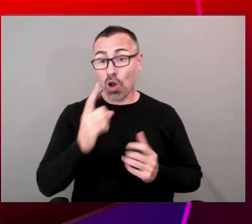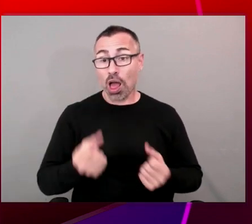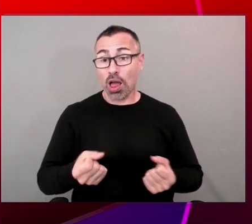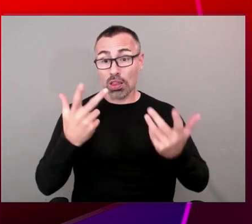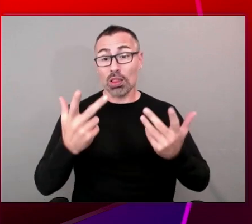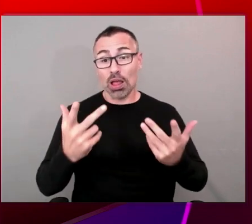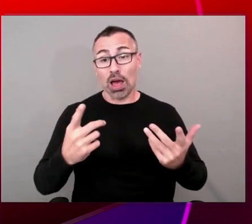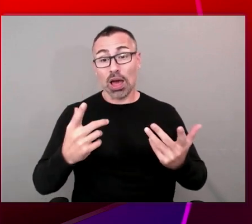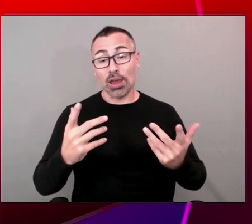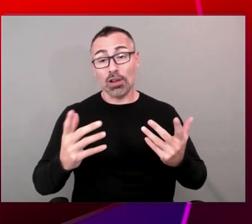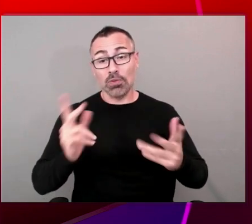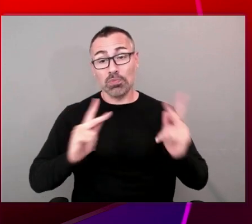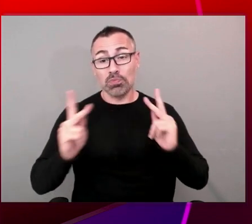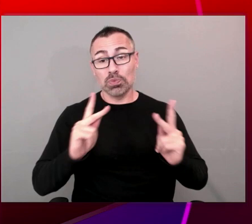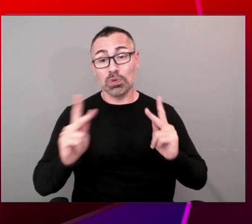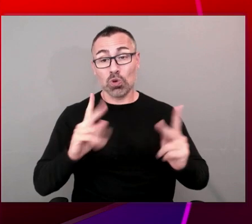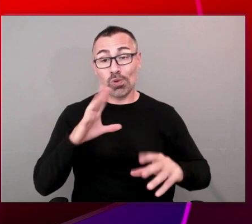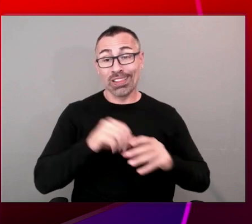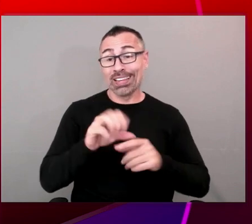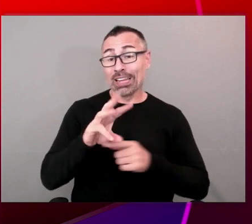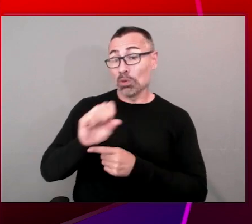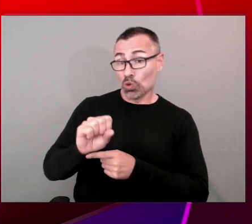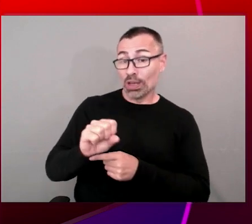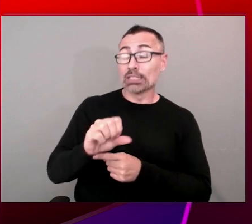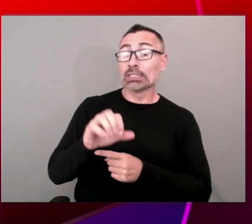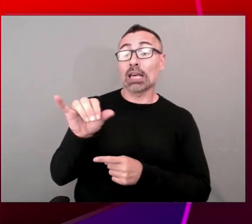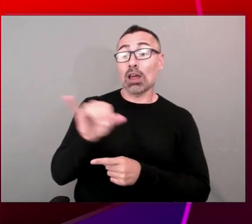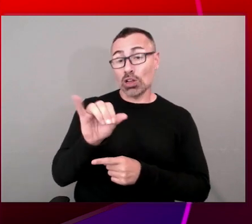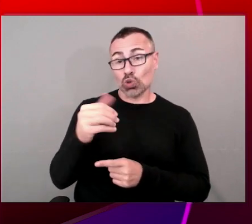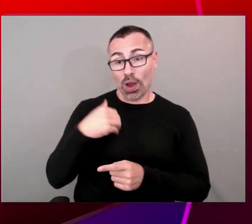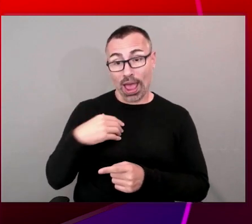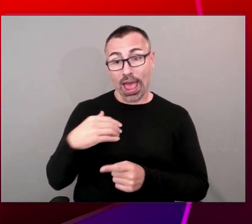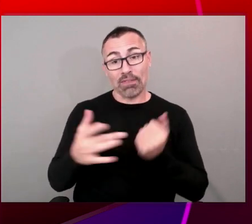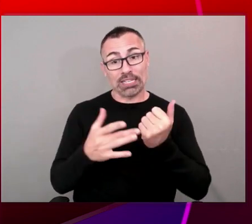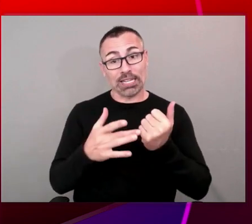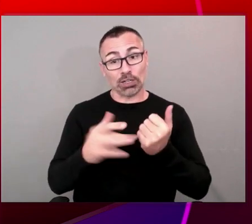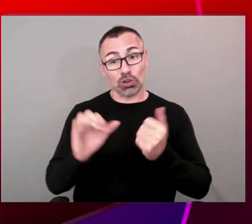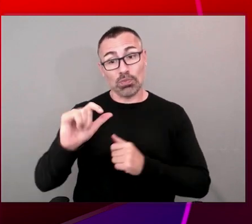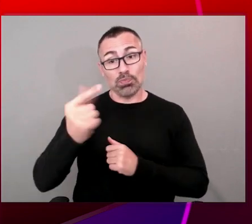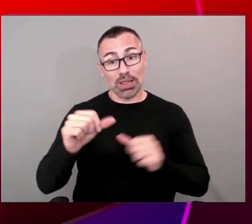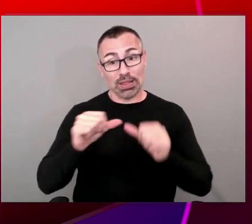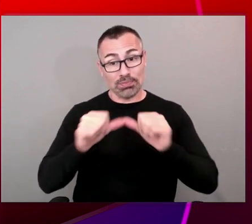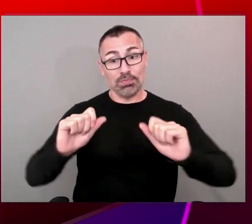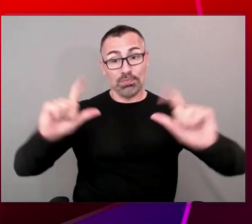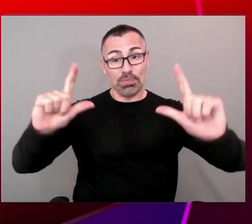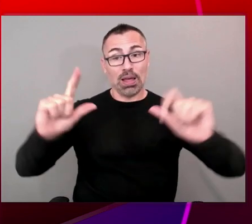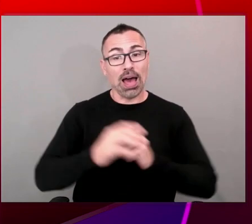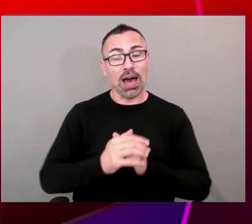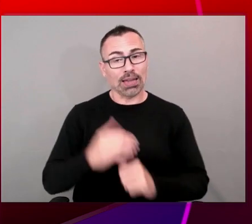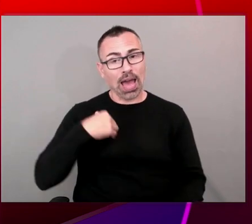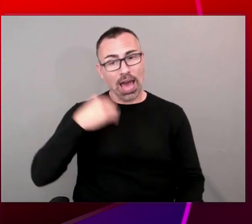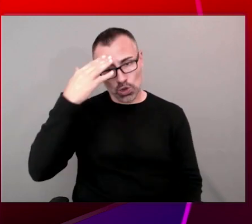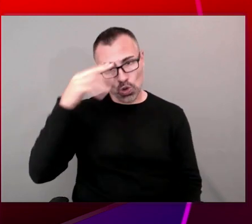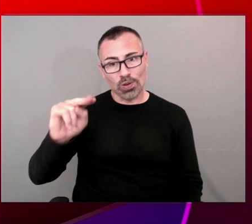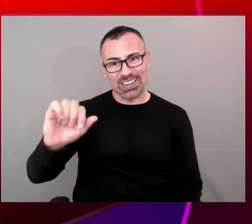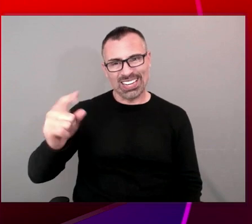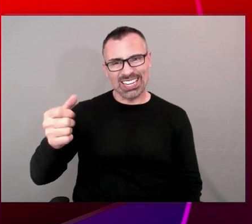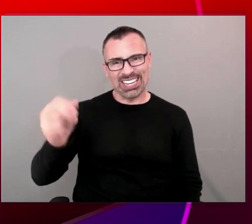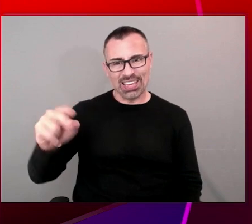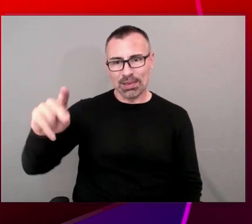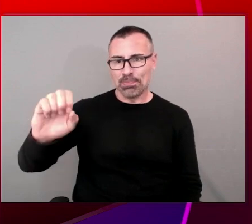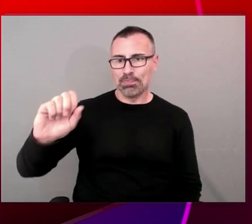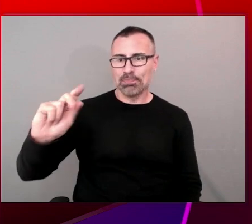advocates inside AWS who also maintain technical blogs, and I would be remiss to not call out Nathan Peck, who is an amazing blogger, who